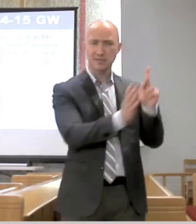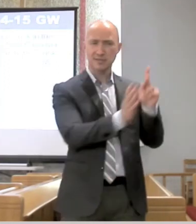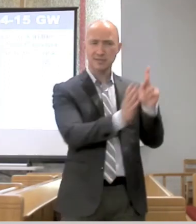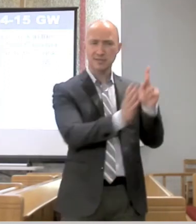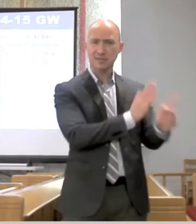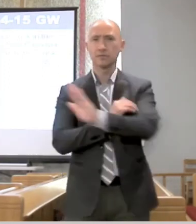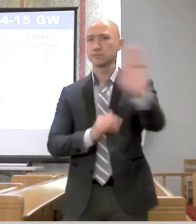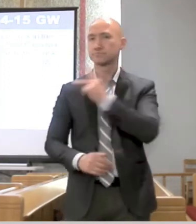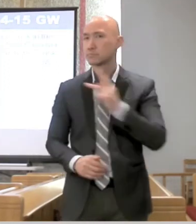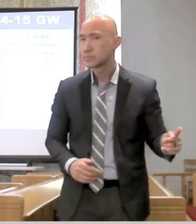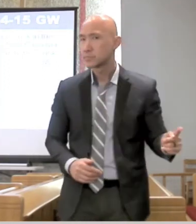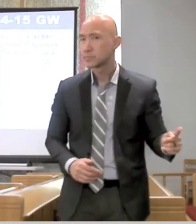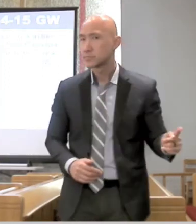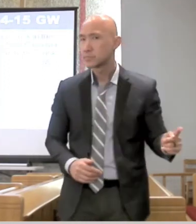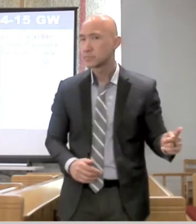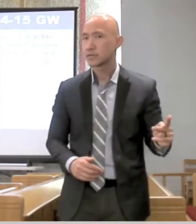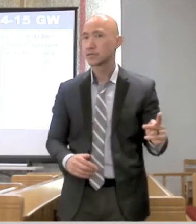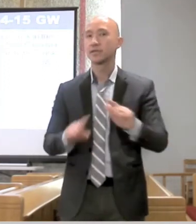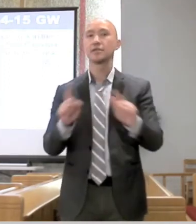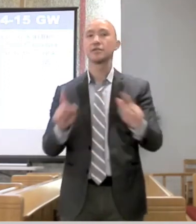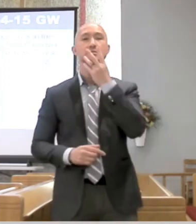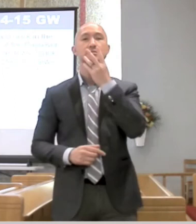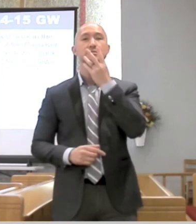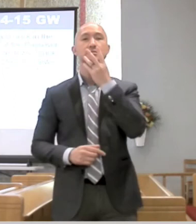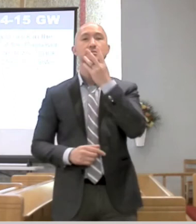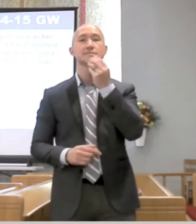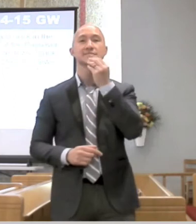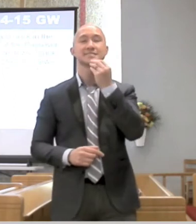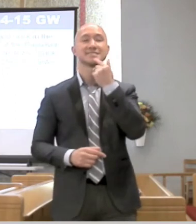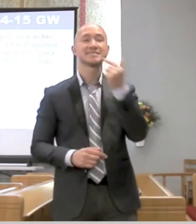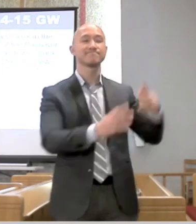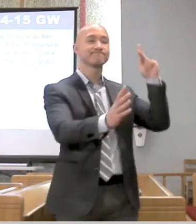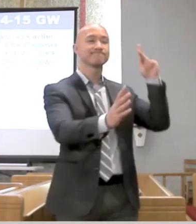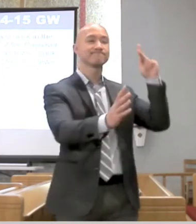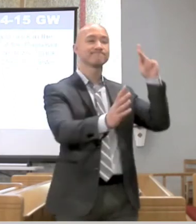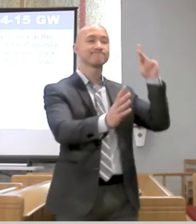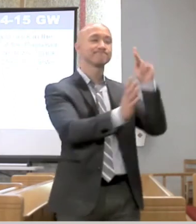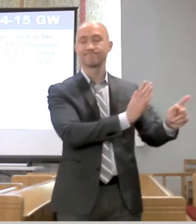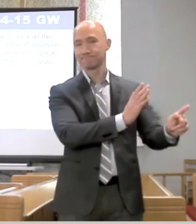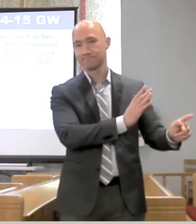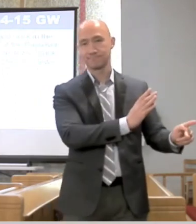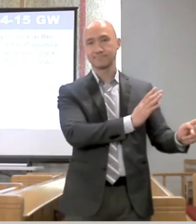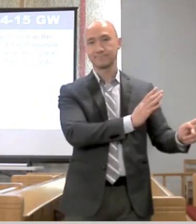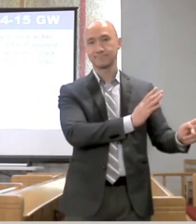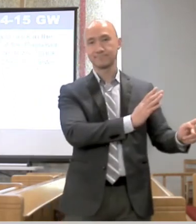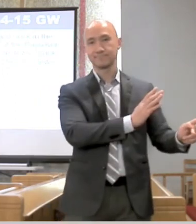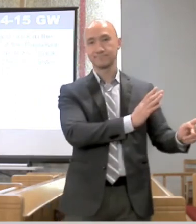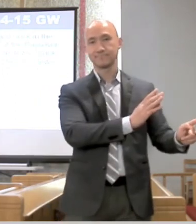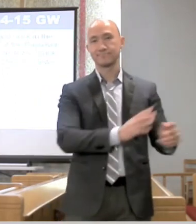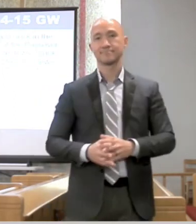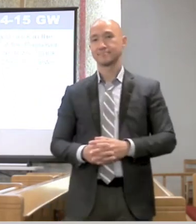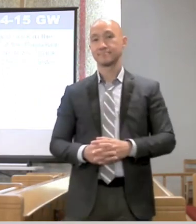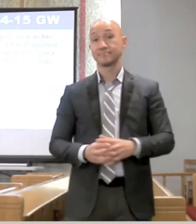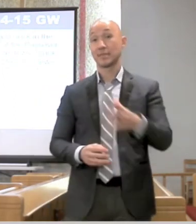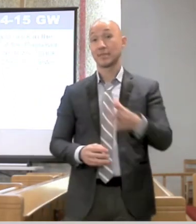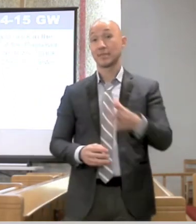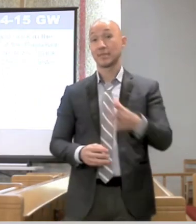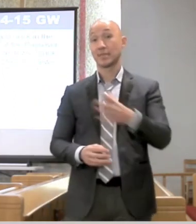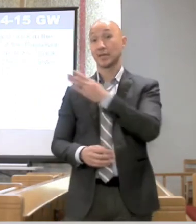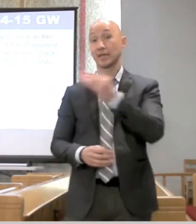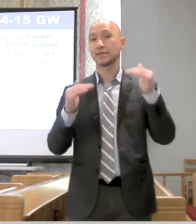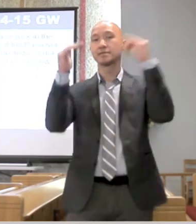king? Then the Jews shouted, kill him, crucify him. The chief priest